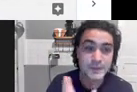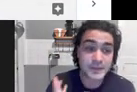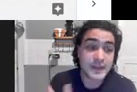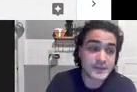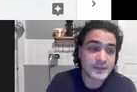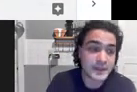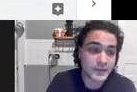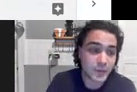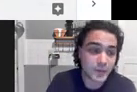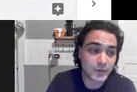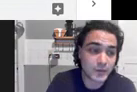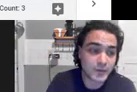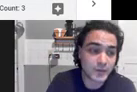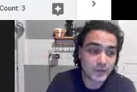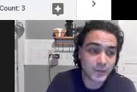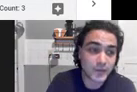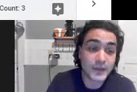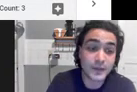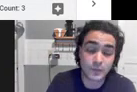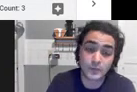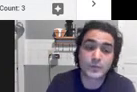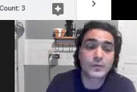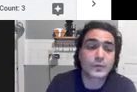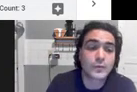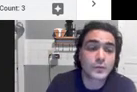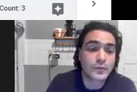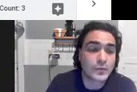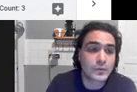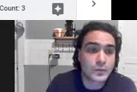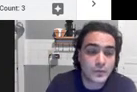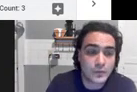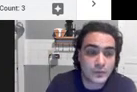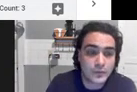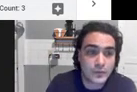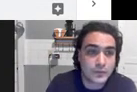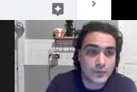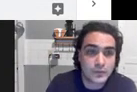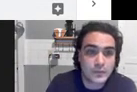some duplicates, and that's actually the point. So thank you.